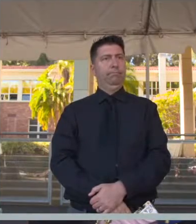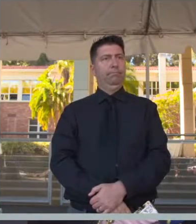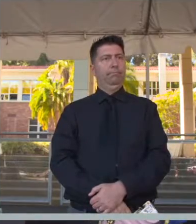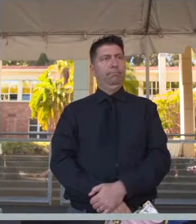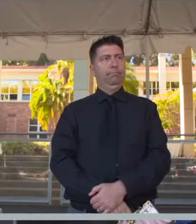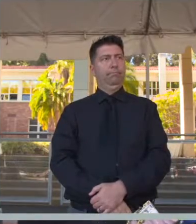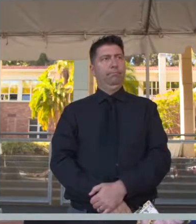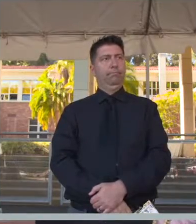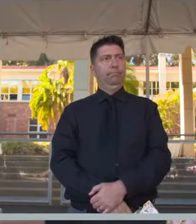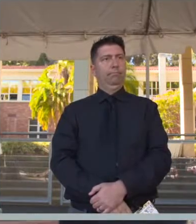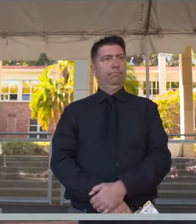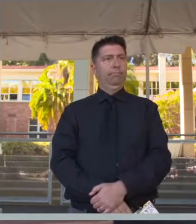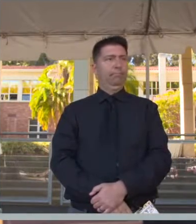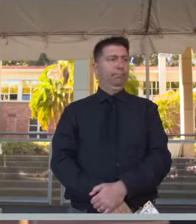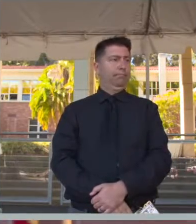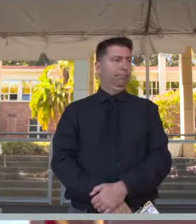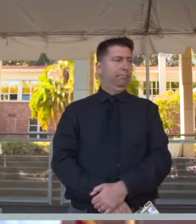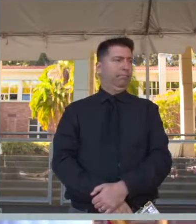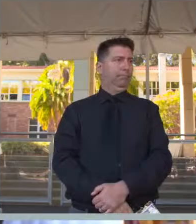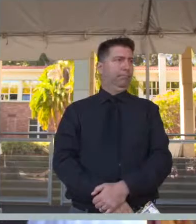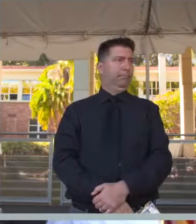Yingming Wolfram Po.